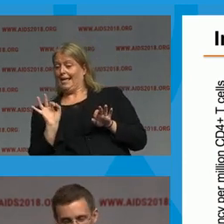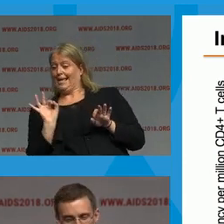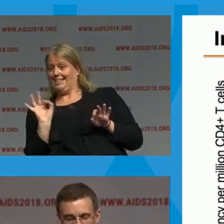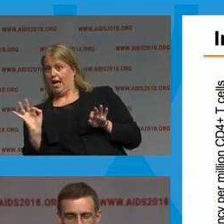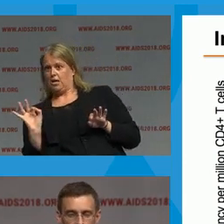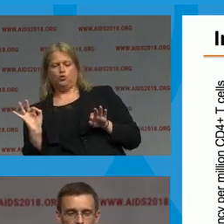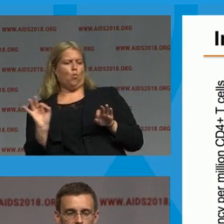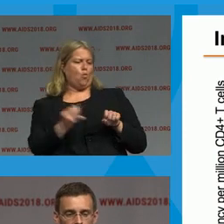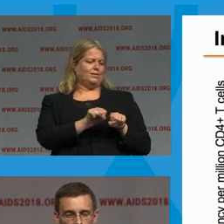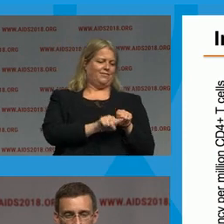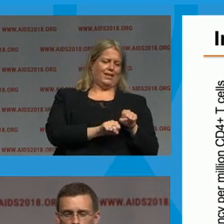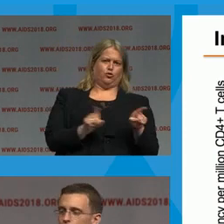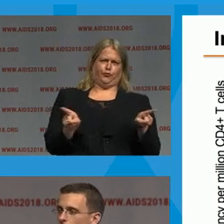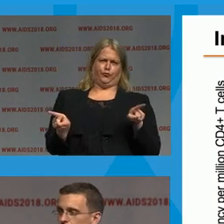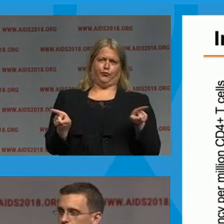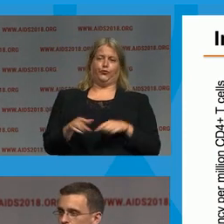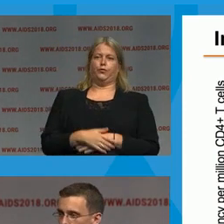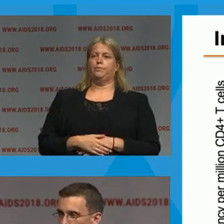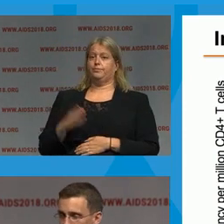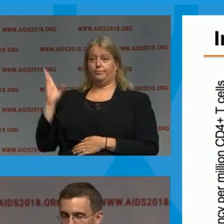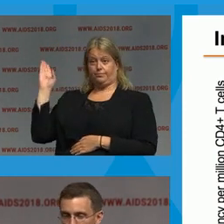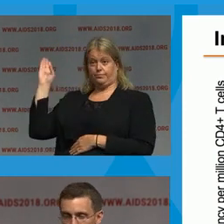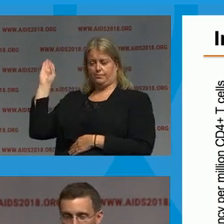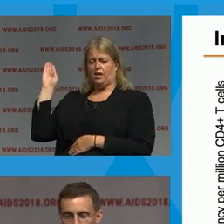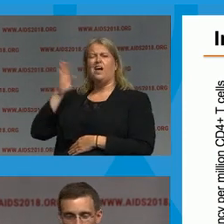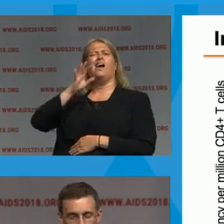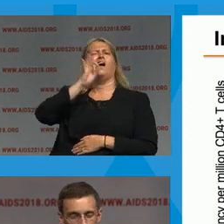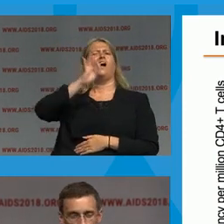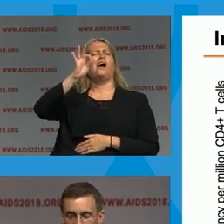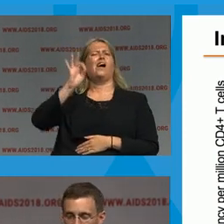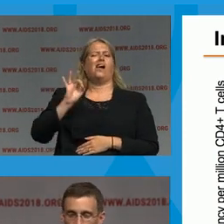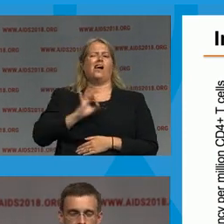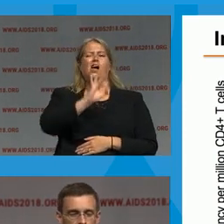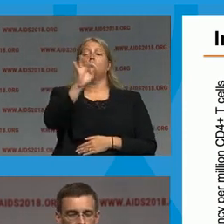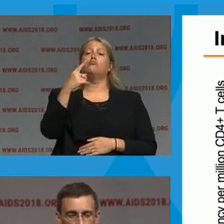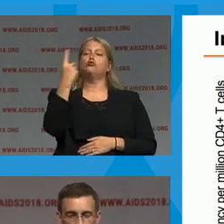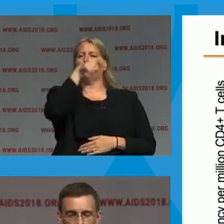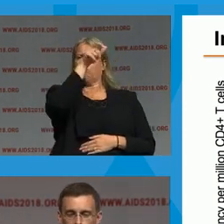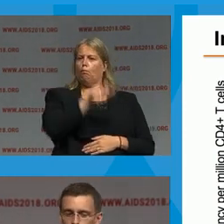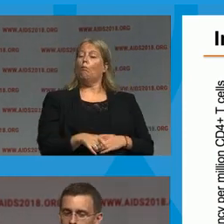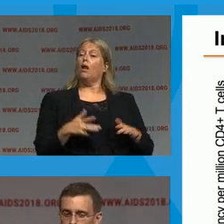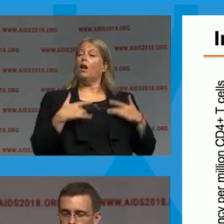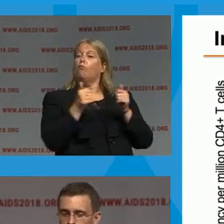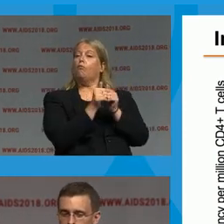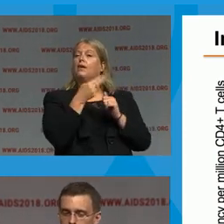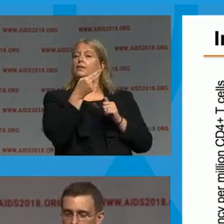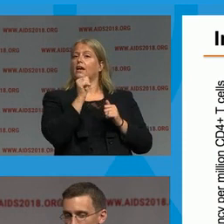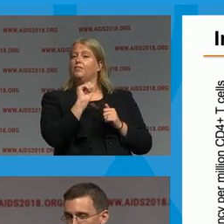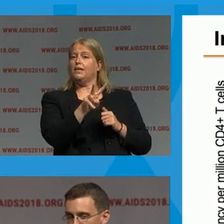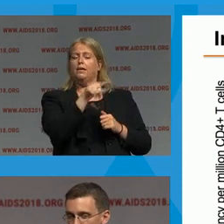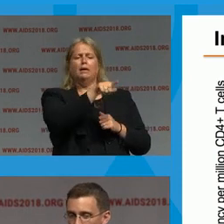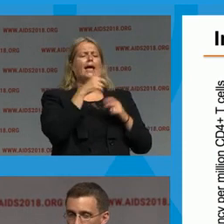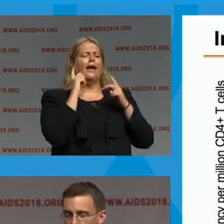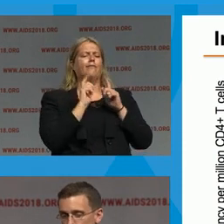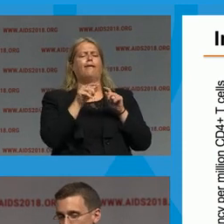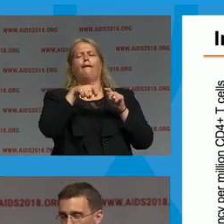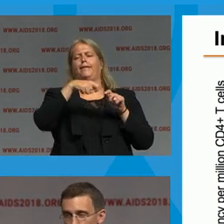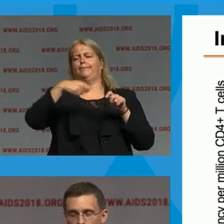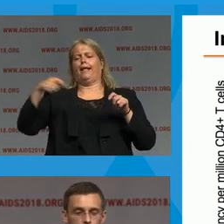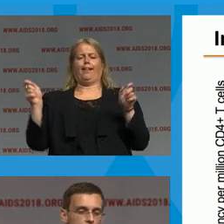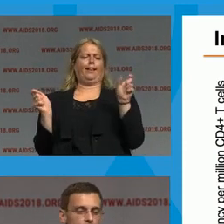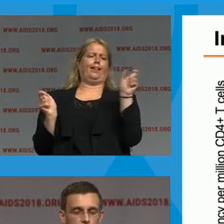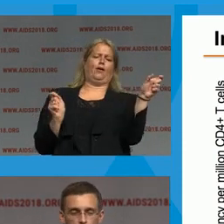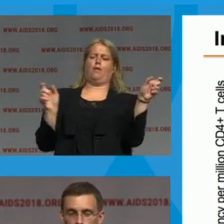defective proviruses. Each dot here is a measurement from someone living with HIV. You can see if you measure just the tail of the virus or the